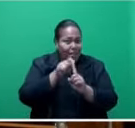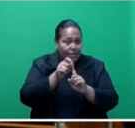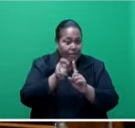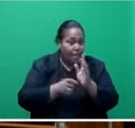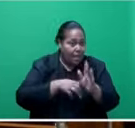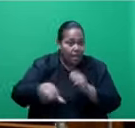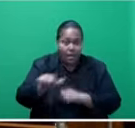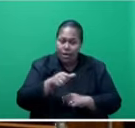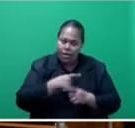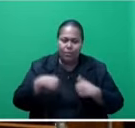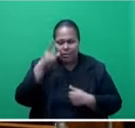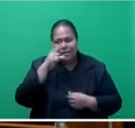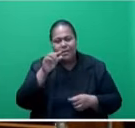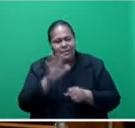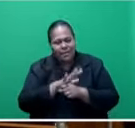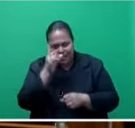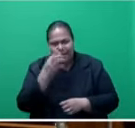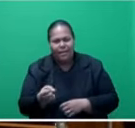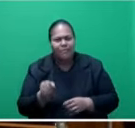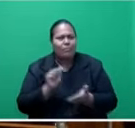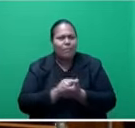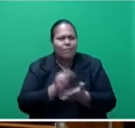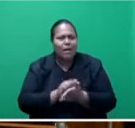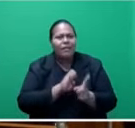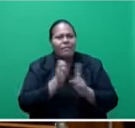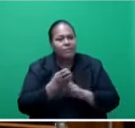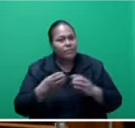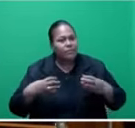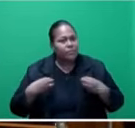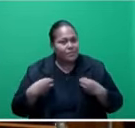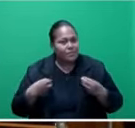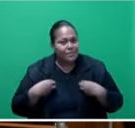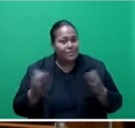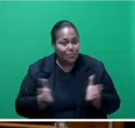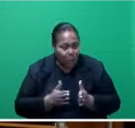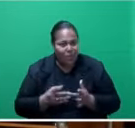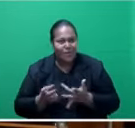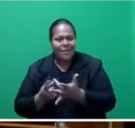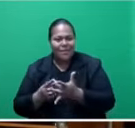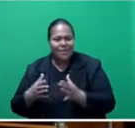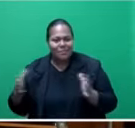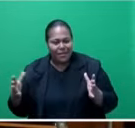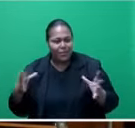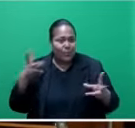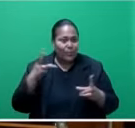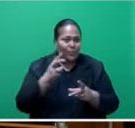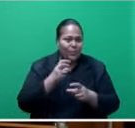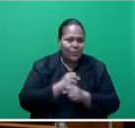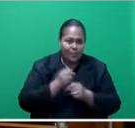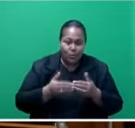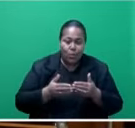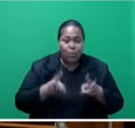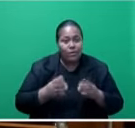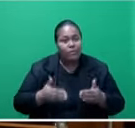an enabling environment for our MSMEs and the wider business community. In closing, sir, Mr. Speaker, going forward, we have a number of